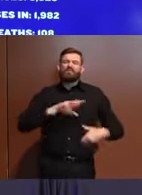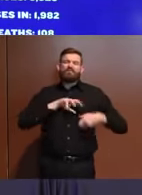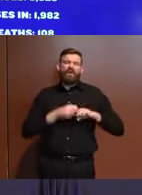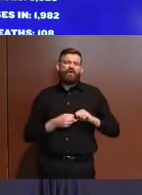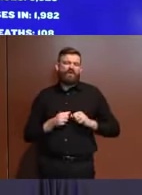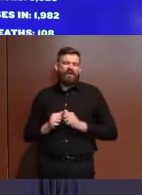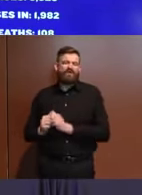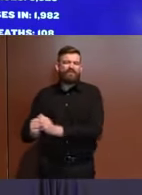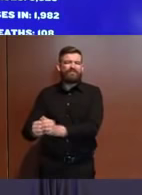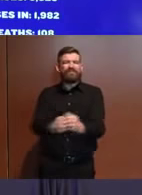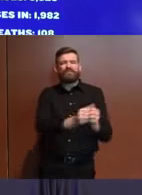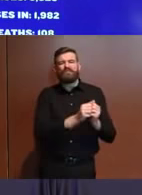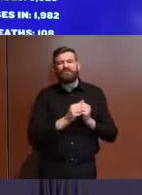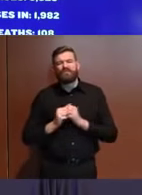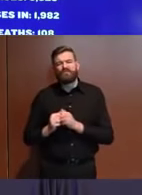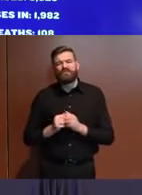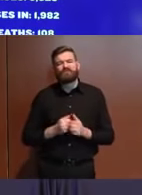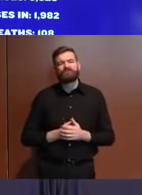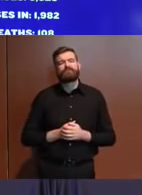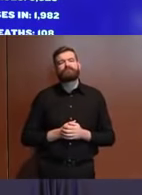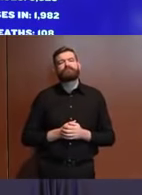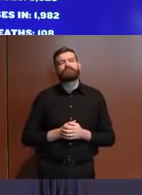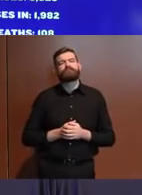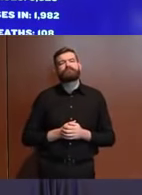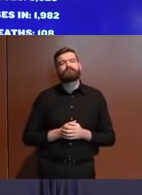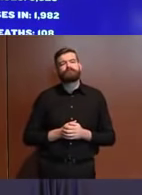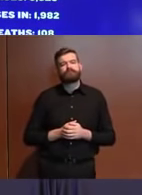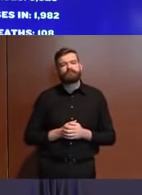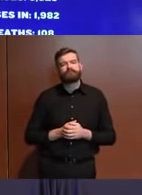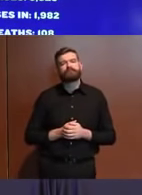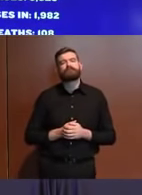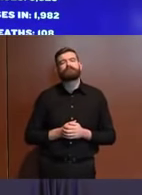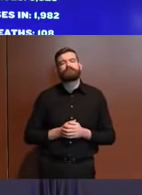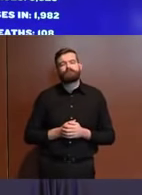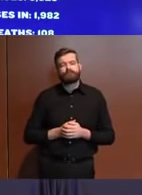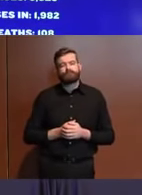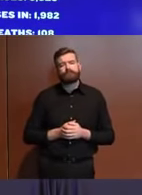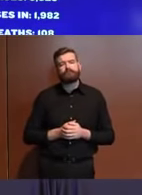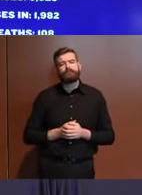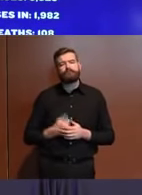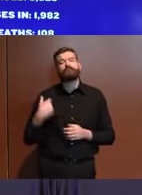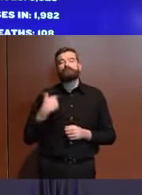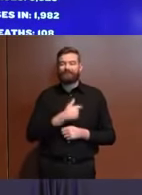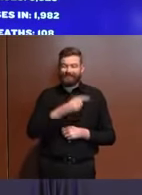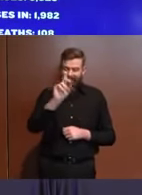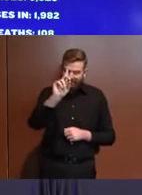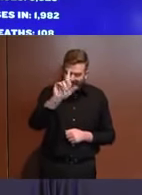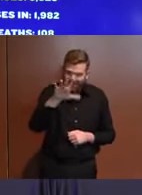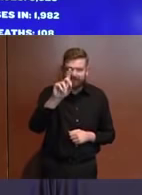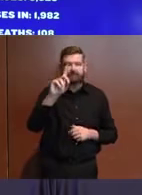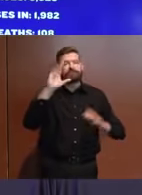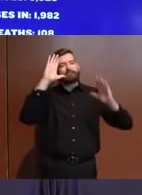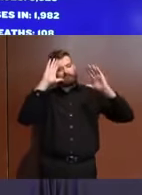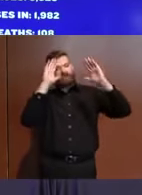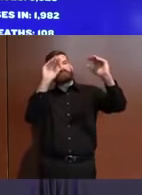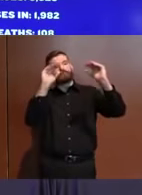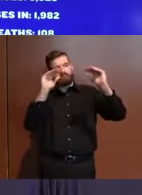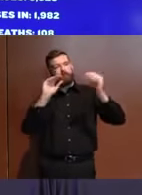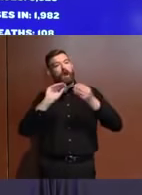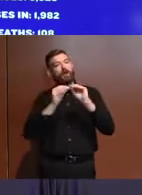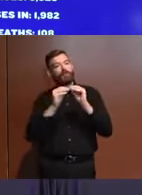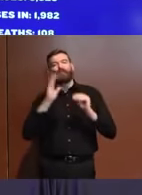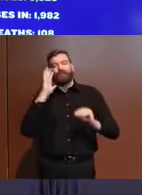But I reiterate, we have expected with a very heavy heart that this would take an increasing toll on our